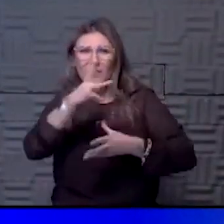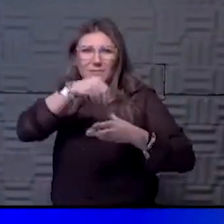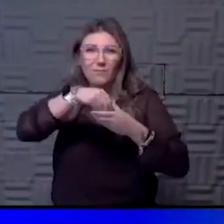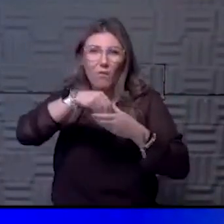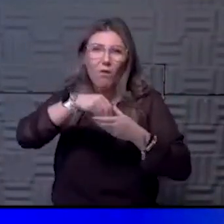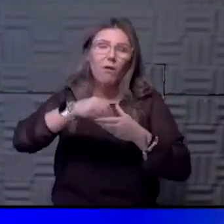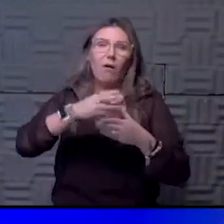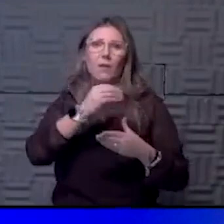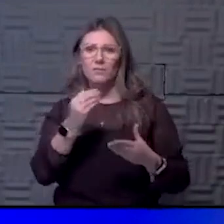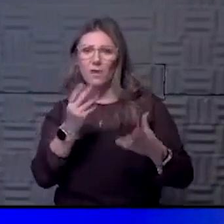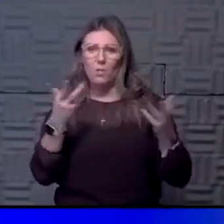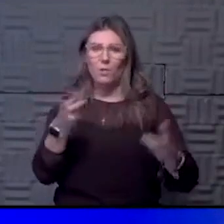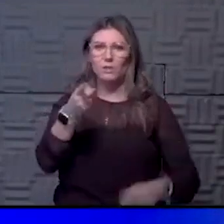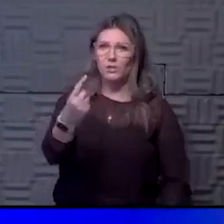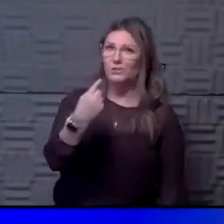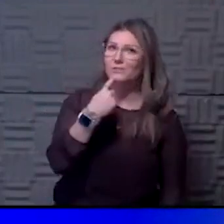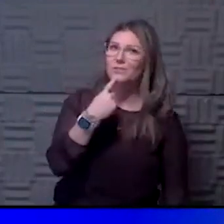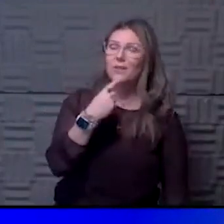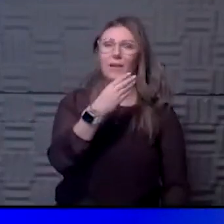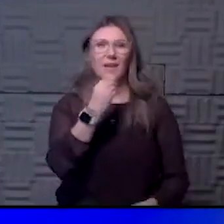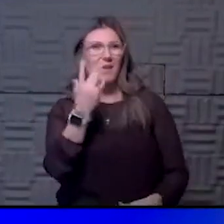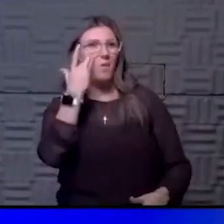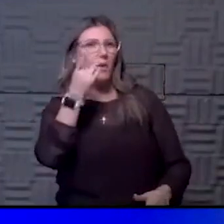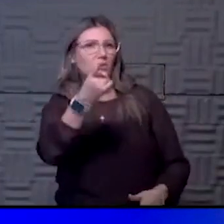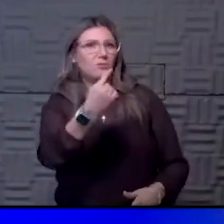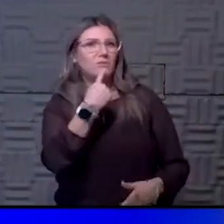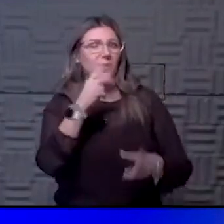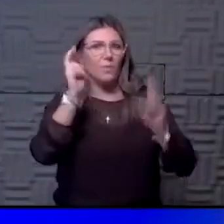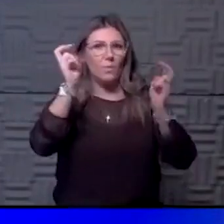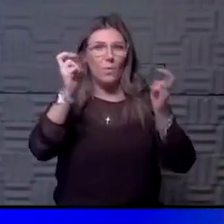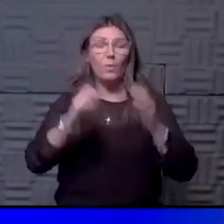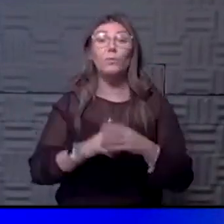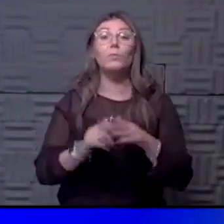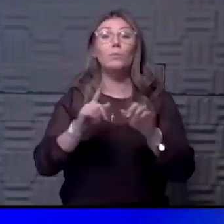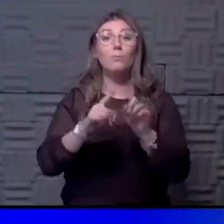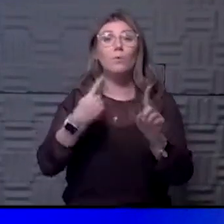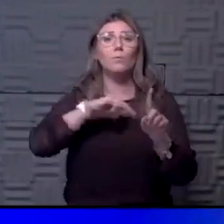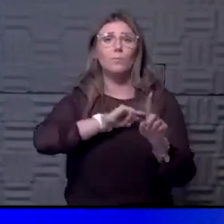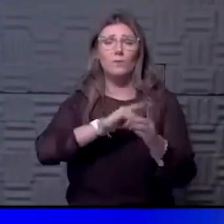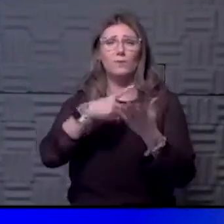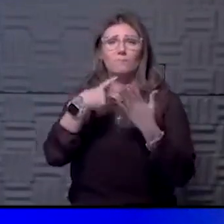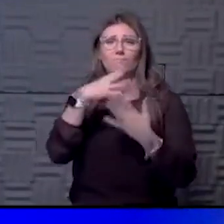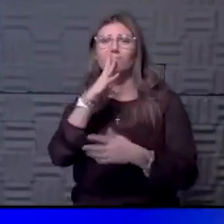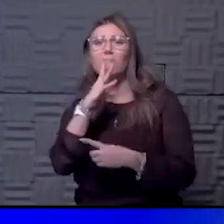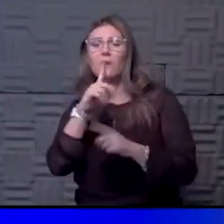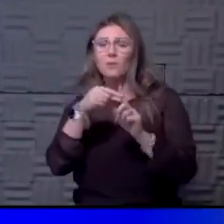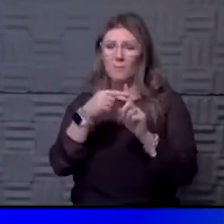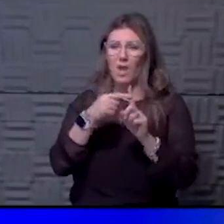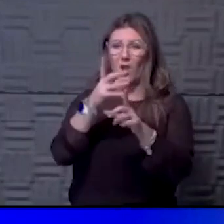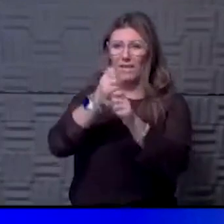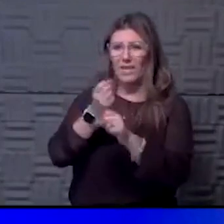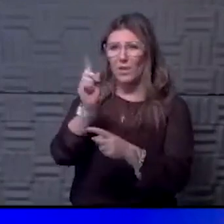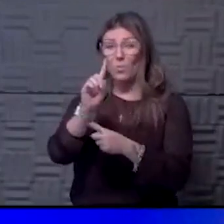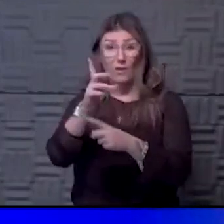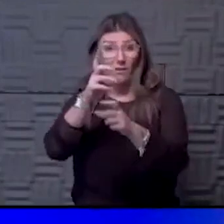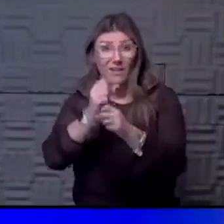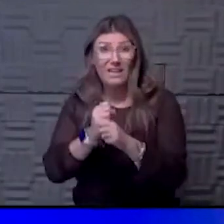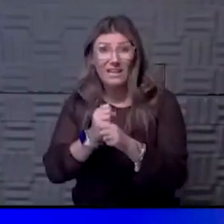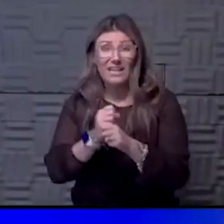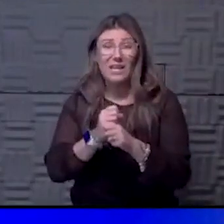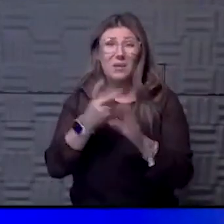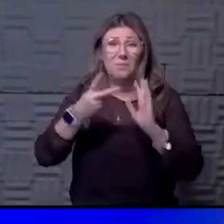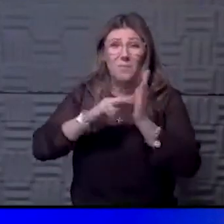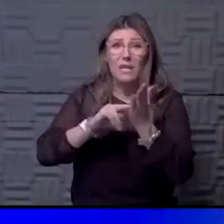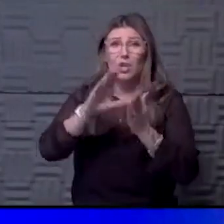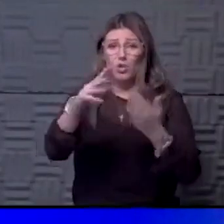of what she said and why she said that quote, but we have talked about get it where you can get it in the context of your health